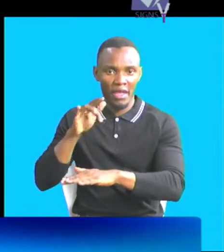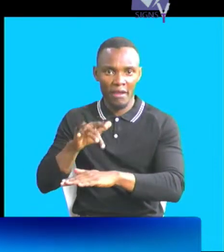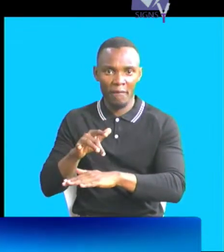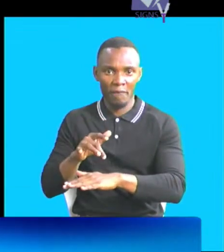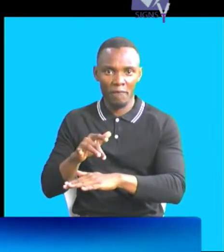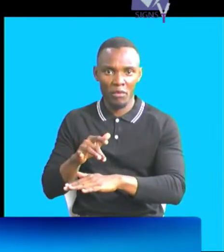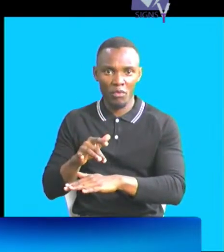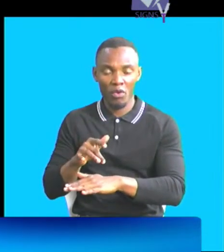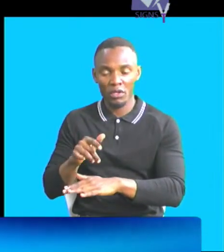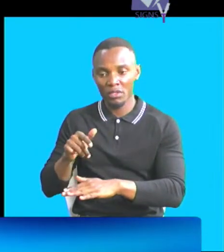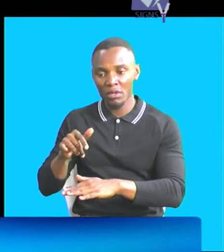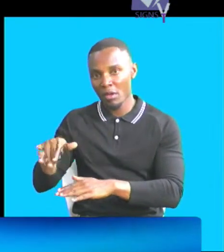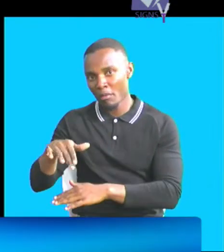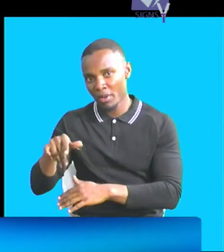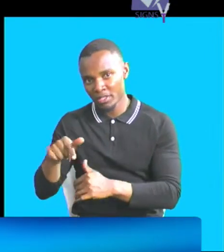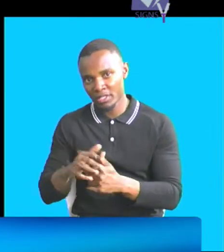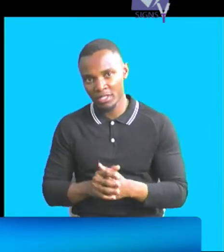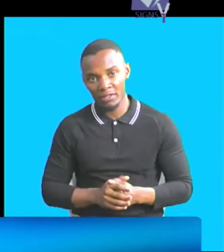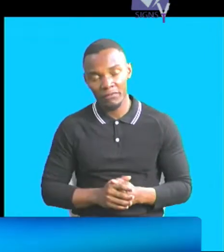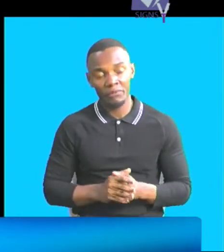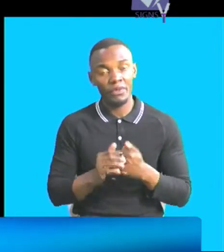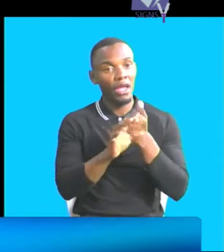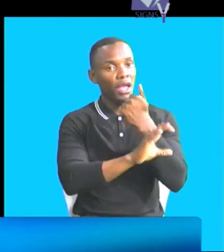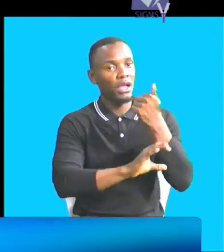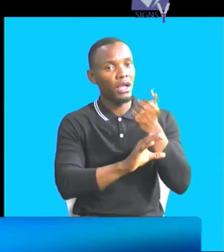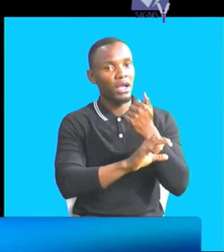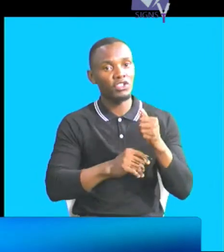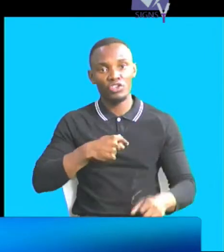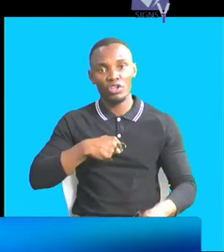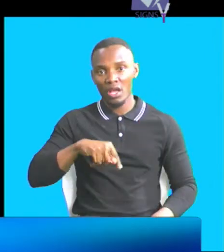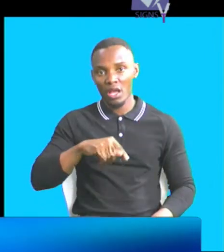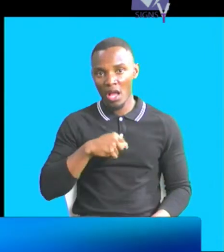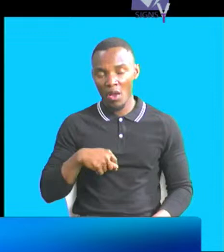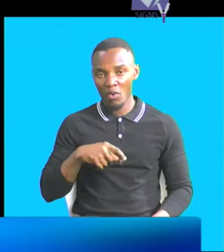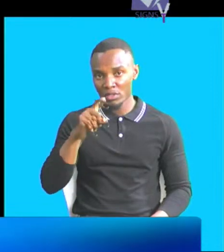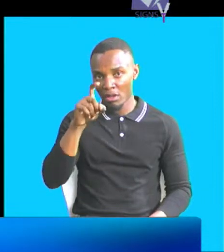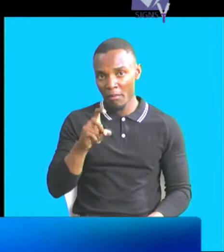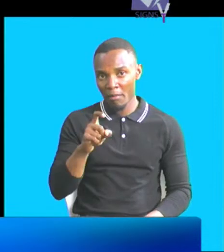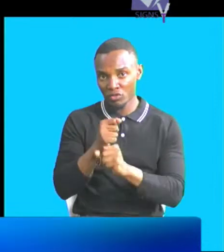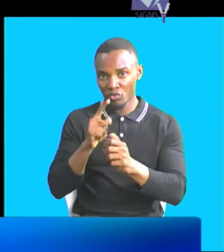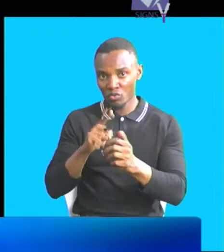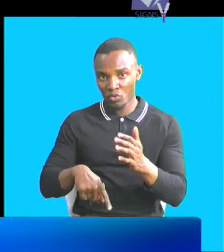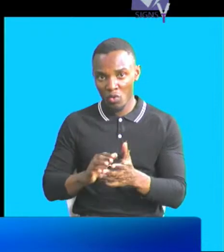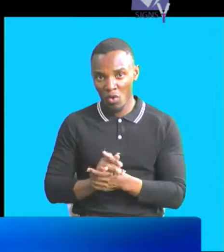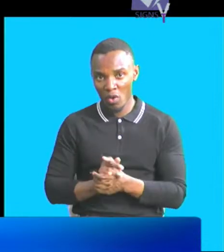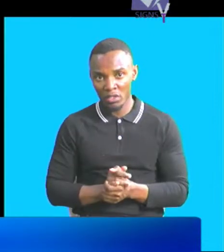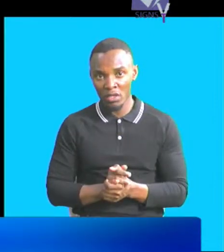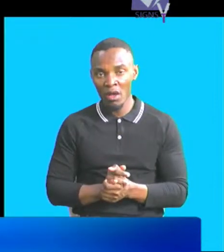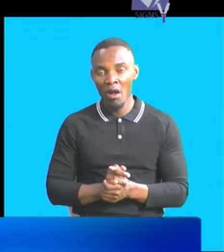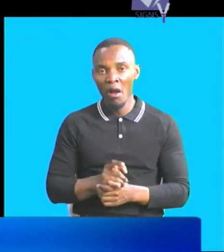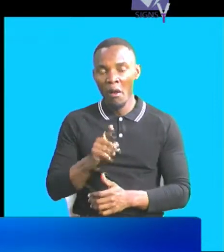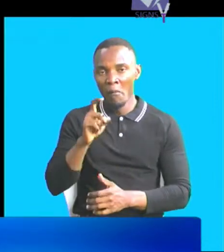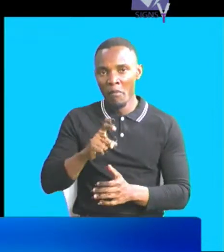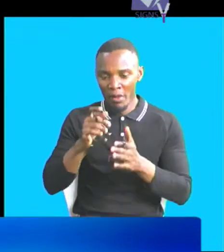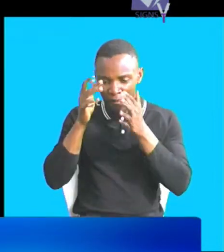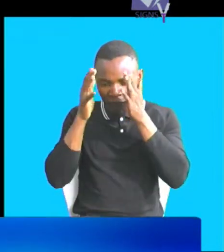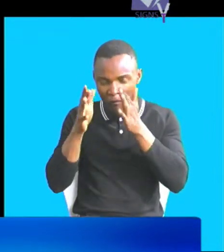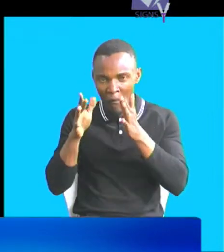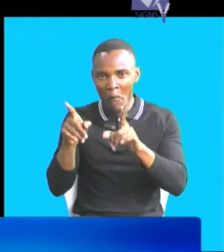and industrial park. As a country, we must be very deliberate to